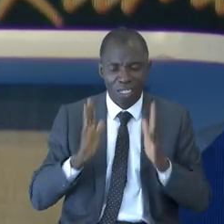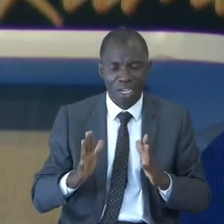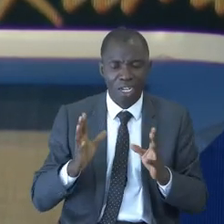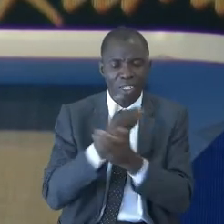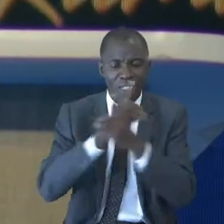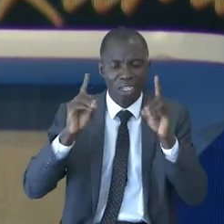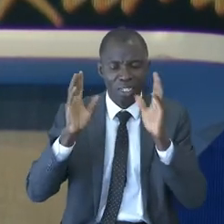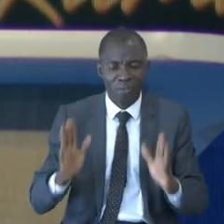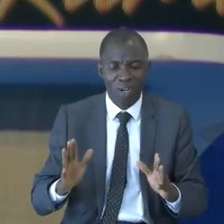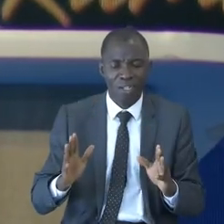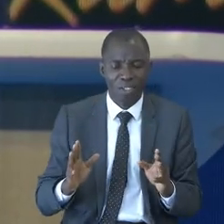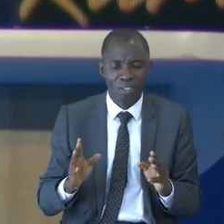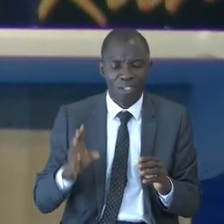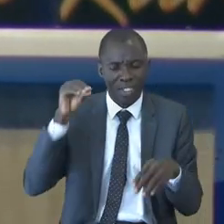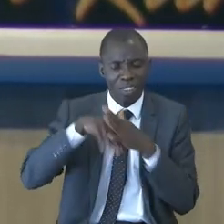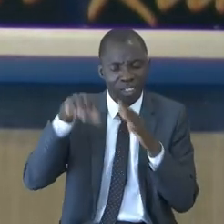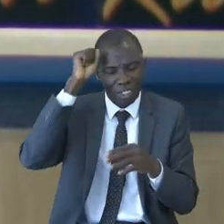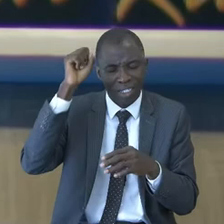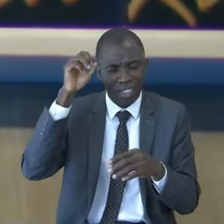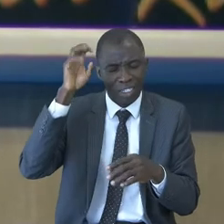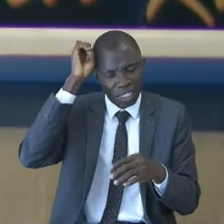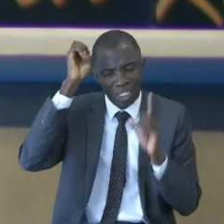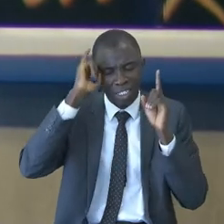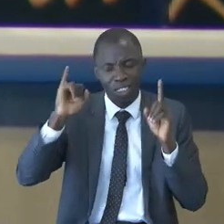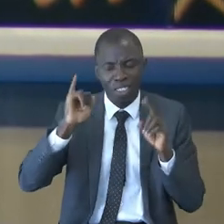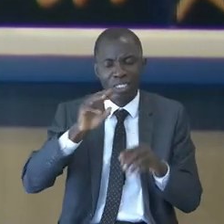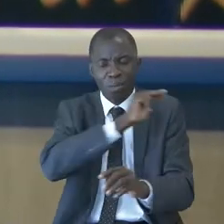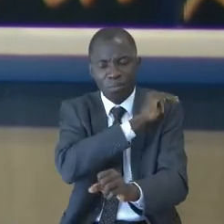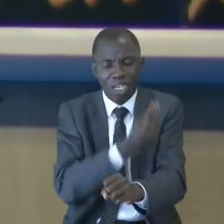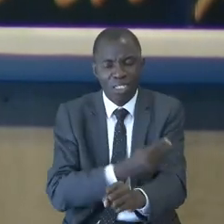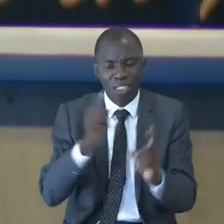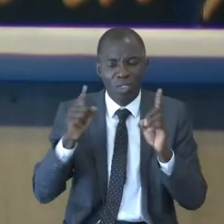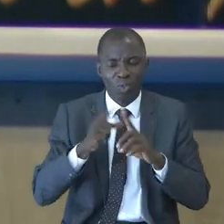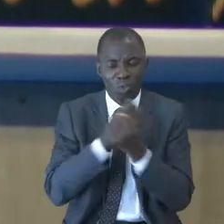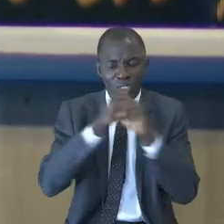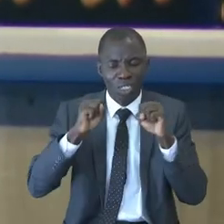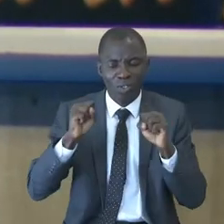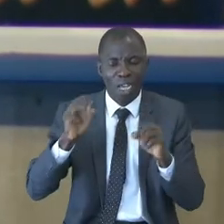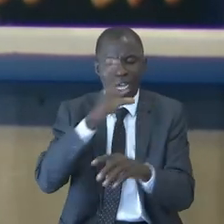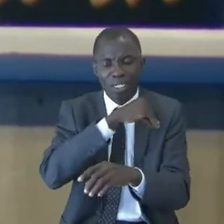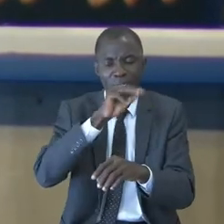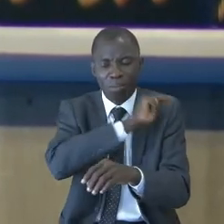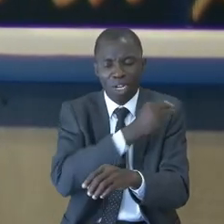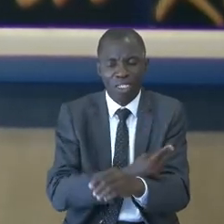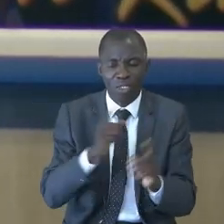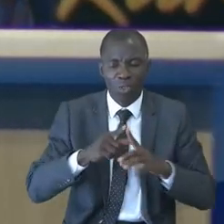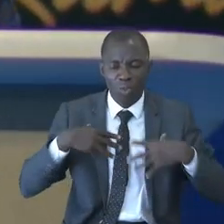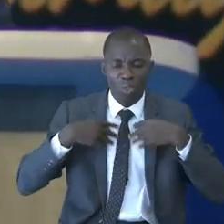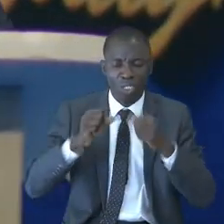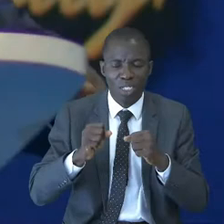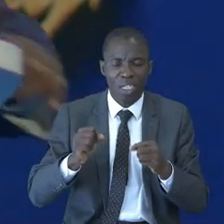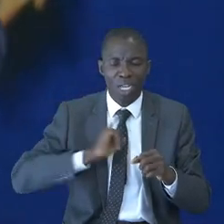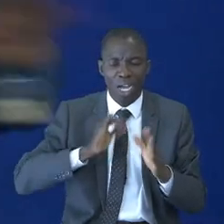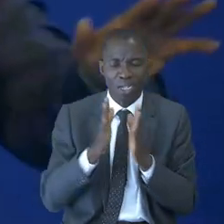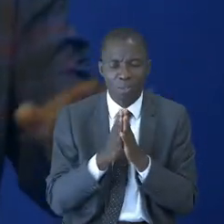Deliverer, is mighty to save and mighty to heal. And therefore, Lord, I pray